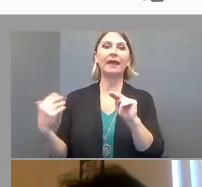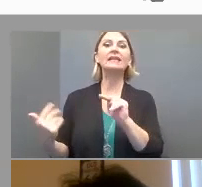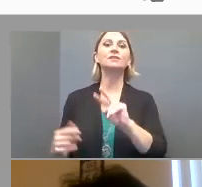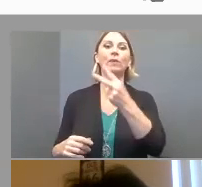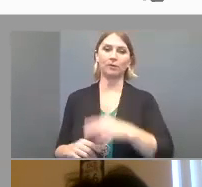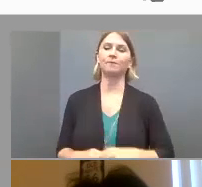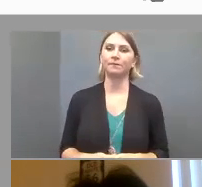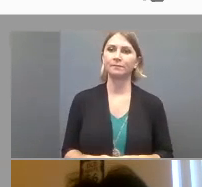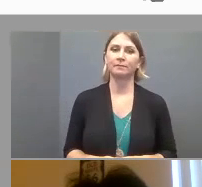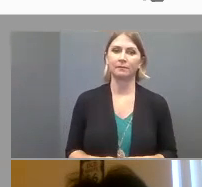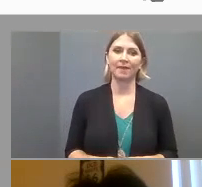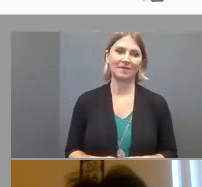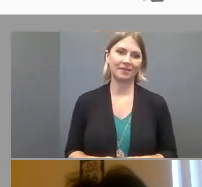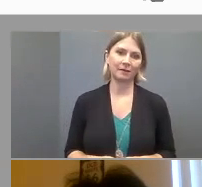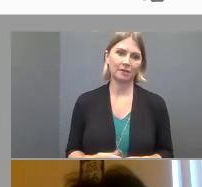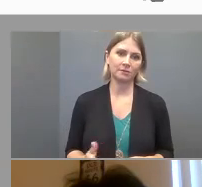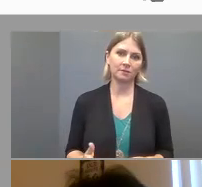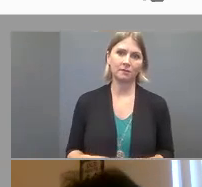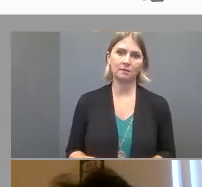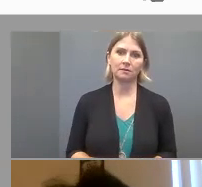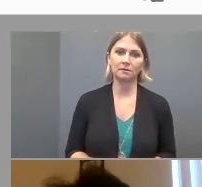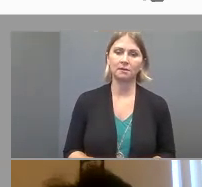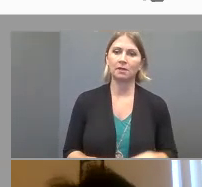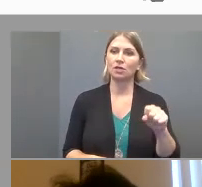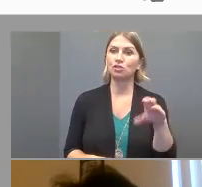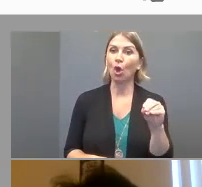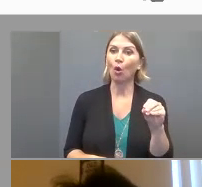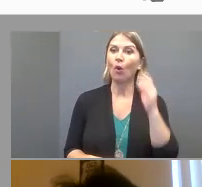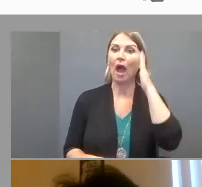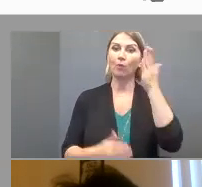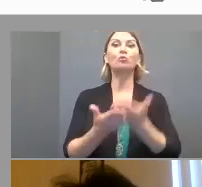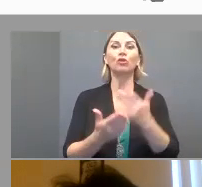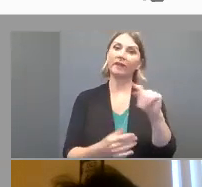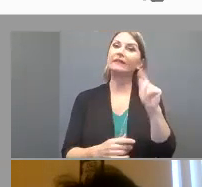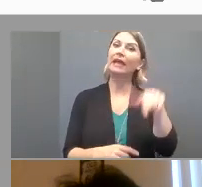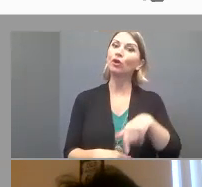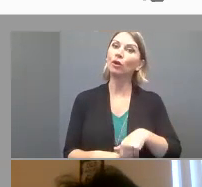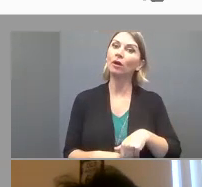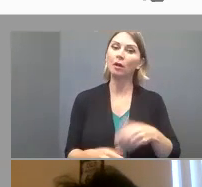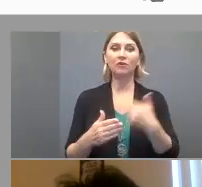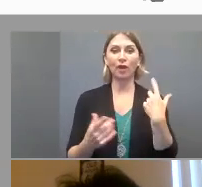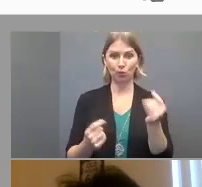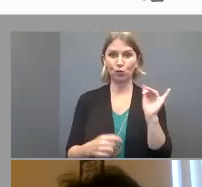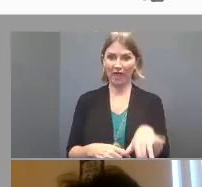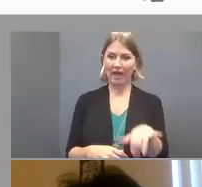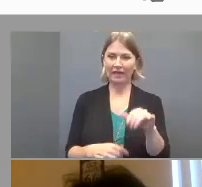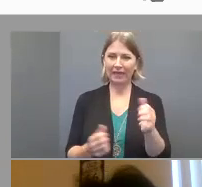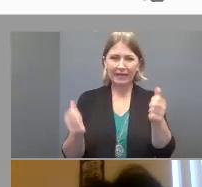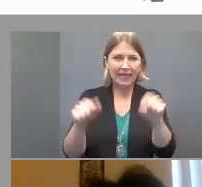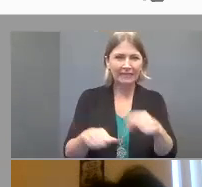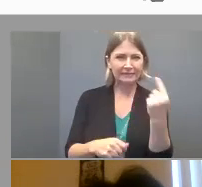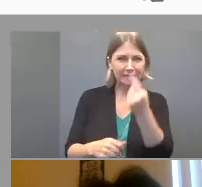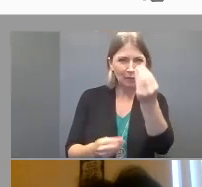squared. So I will prove this later, but before I do that, can someone tell me if